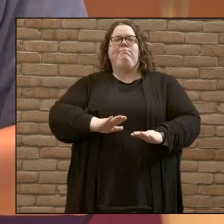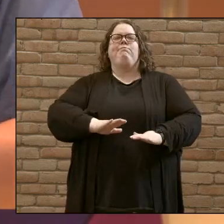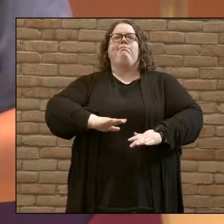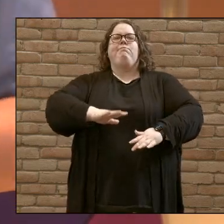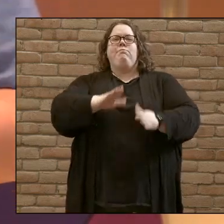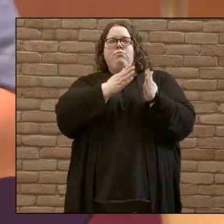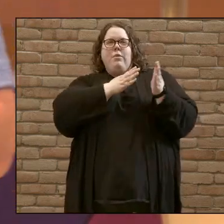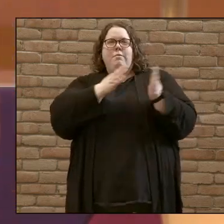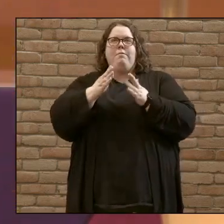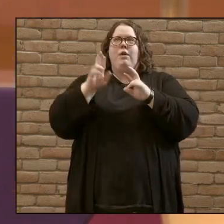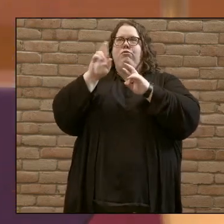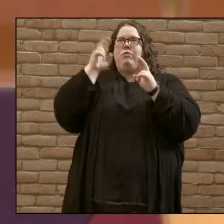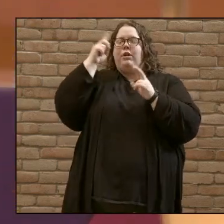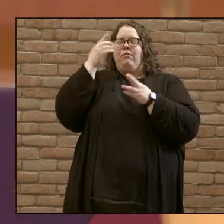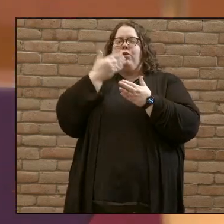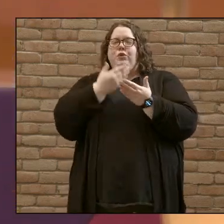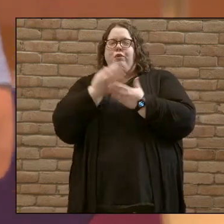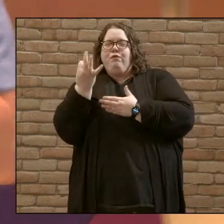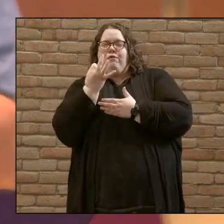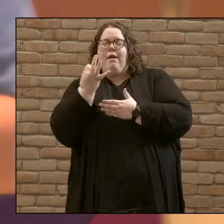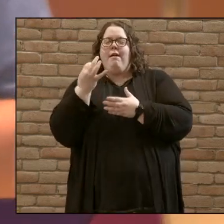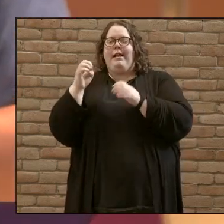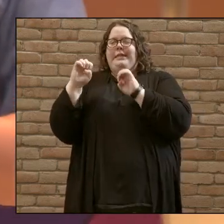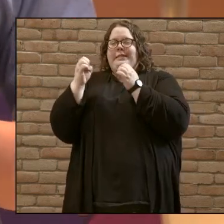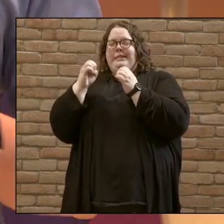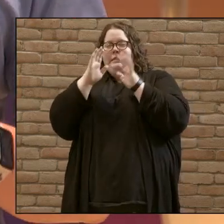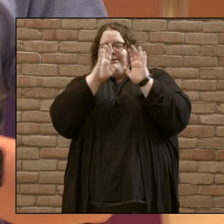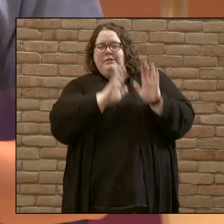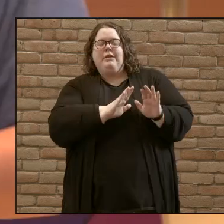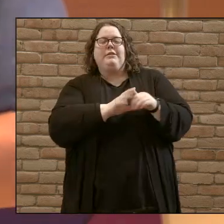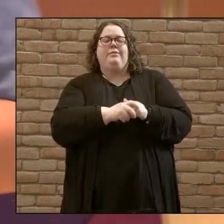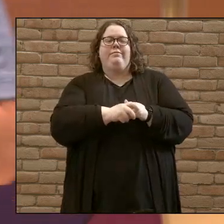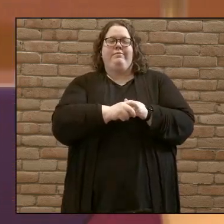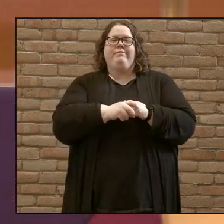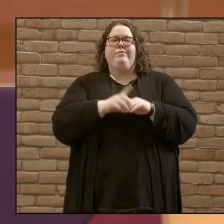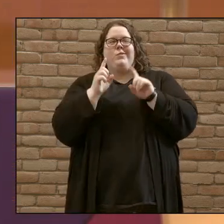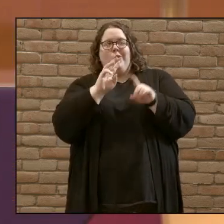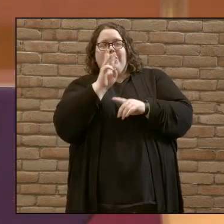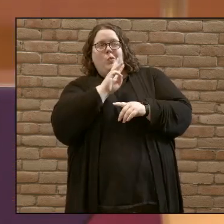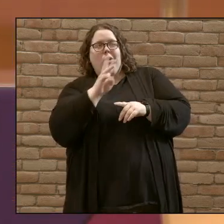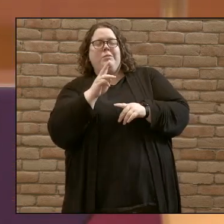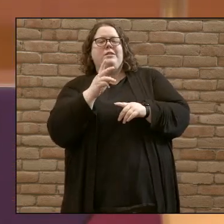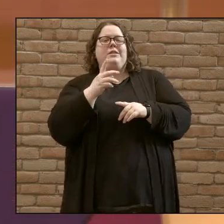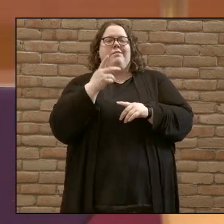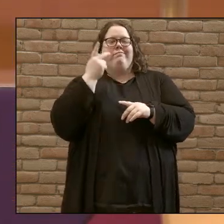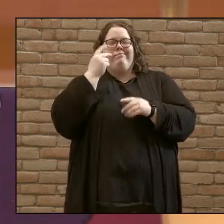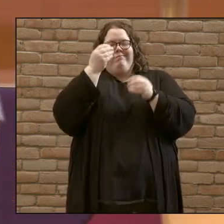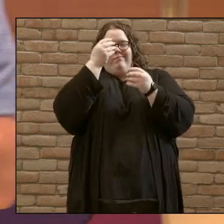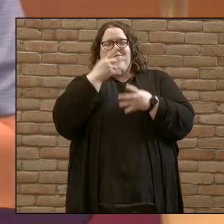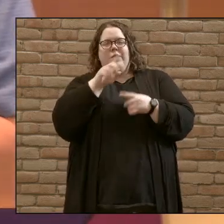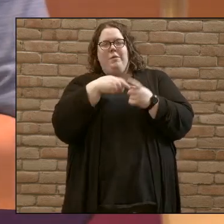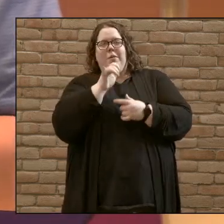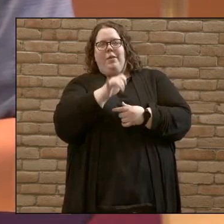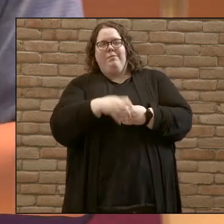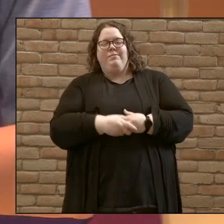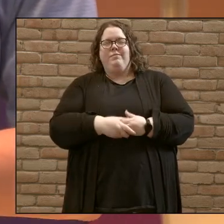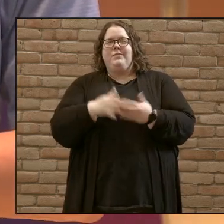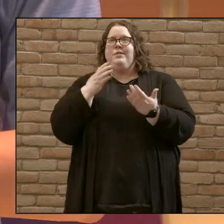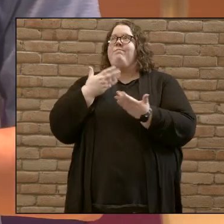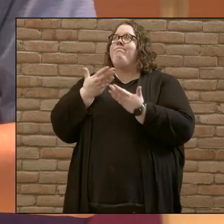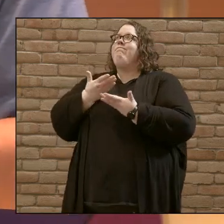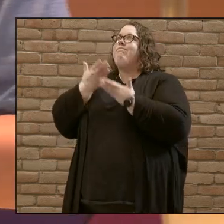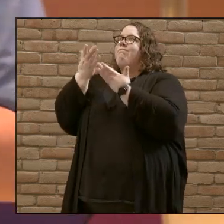and Easter Sunday. info.woodburylutheran.org, 48-hour prayer vigil. Let's go to the Lord now in